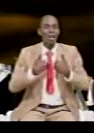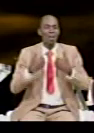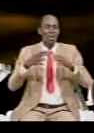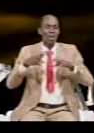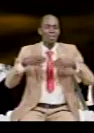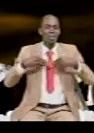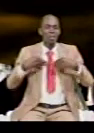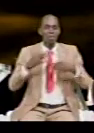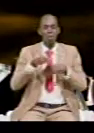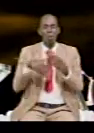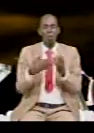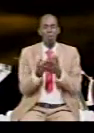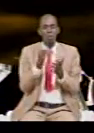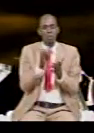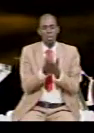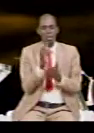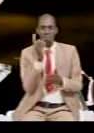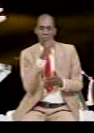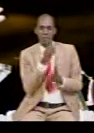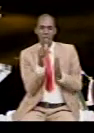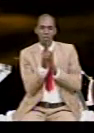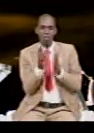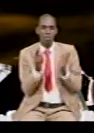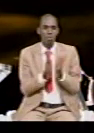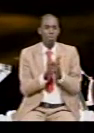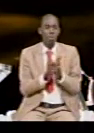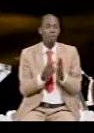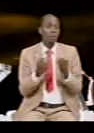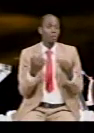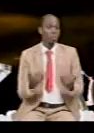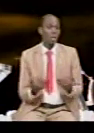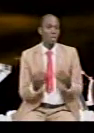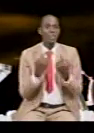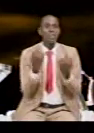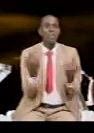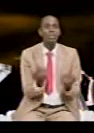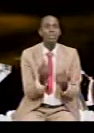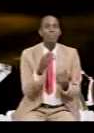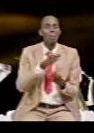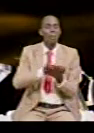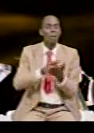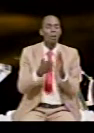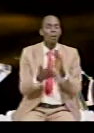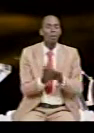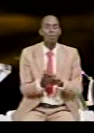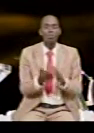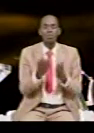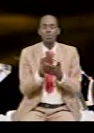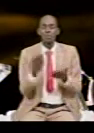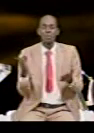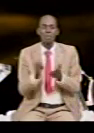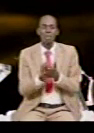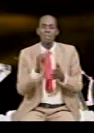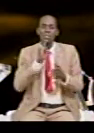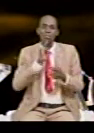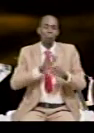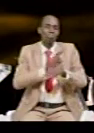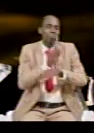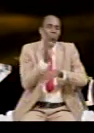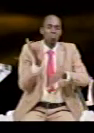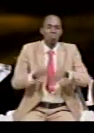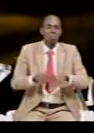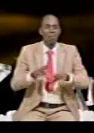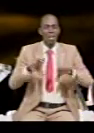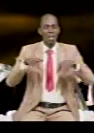those laws, and so sin became something legally accepted in many social